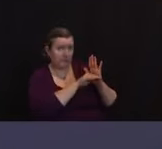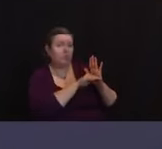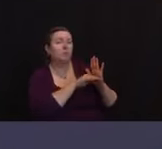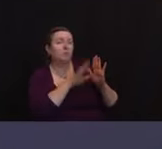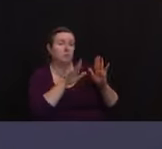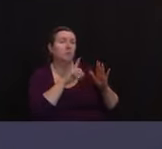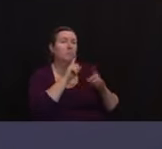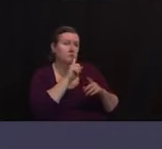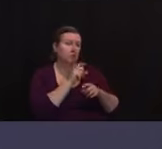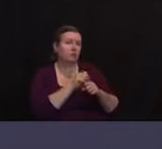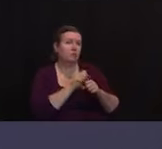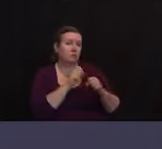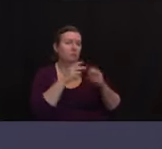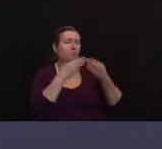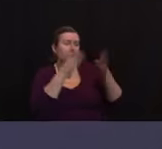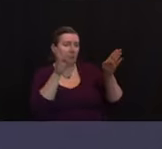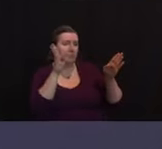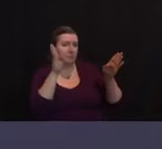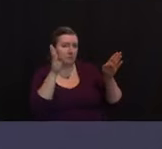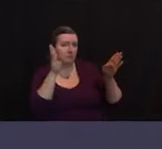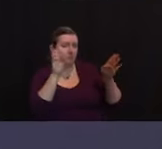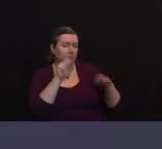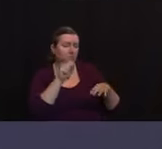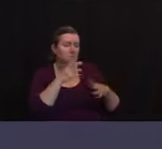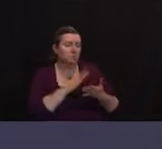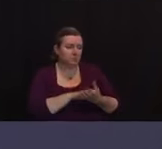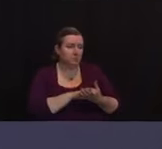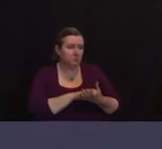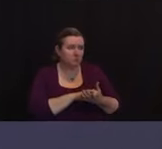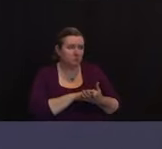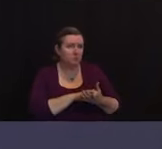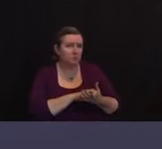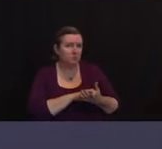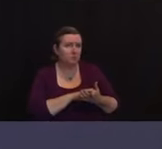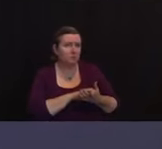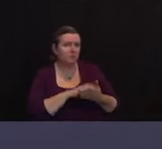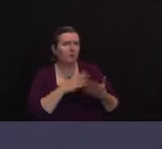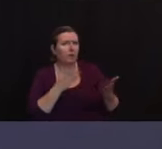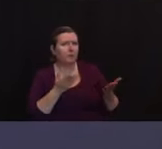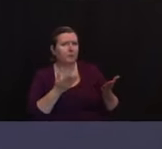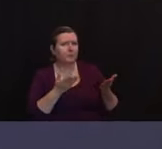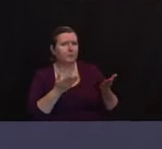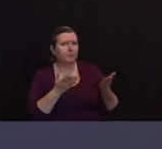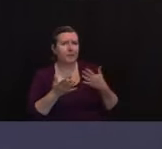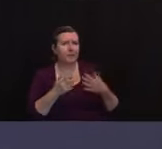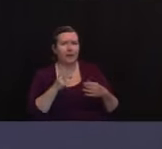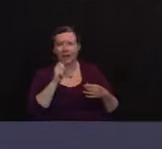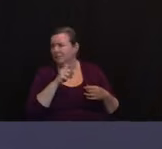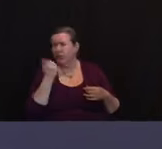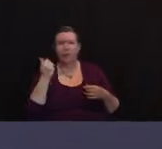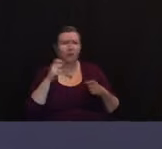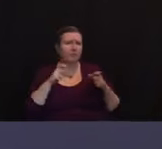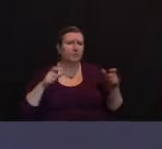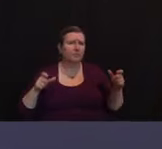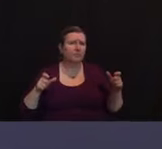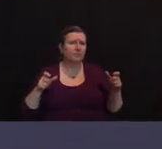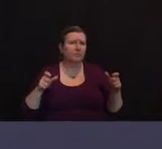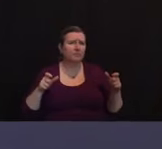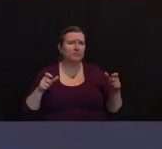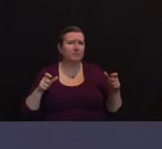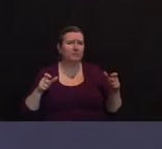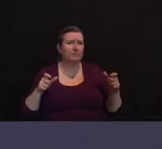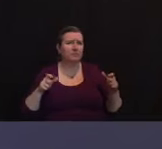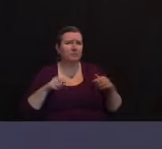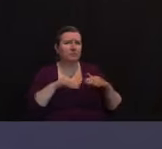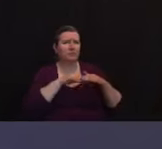Let me take a couple of these. Judy may want to weigh in. Jared Maples, I want to ask to come in here in a second. On indoor limits, we're going to do this incrementally.